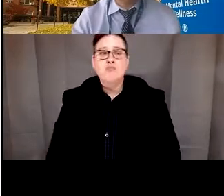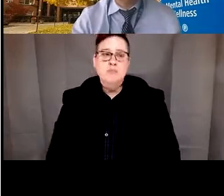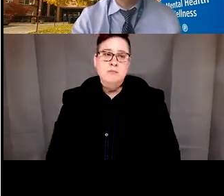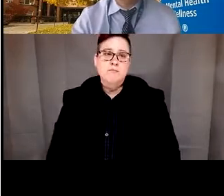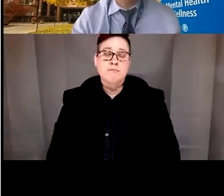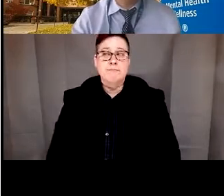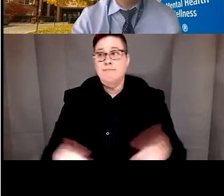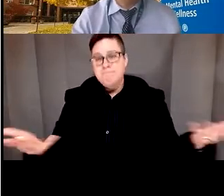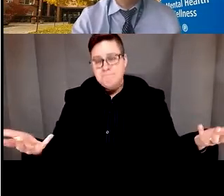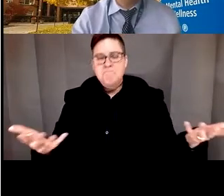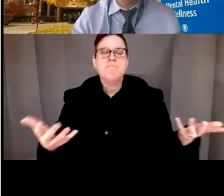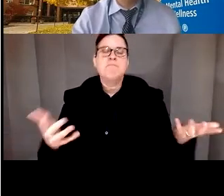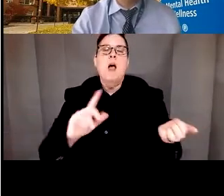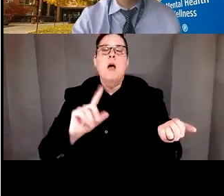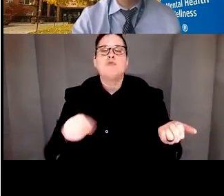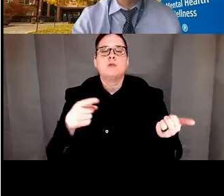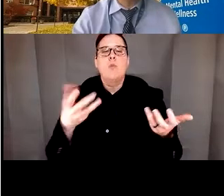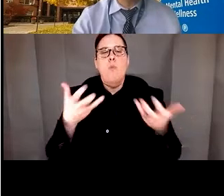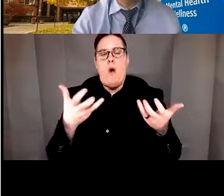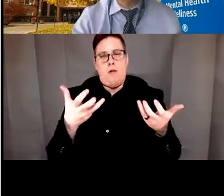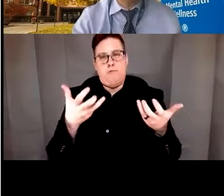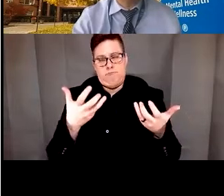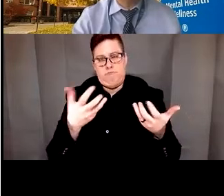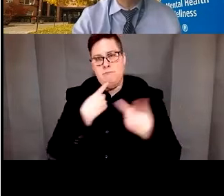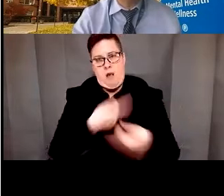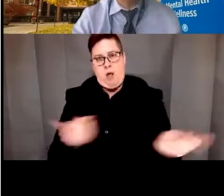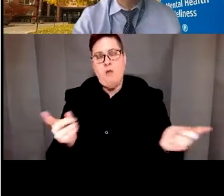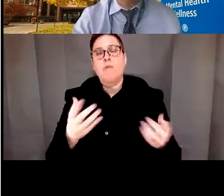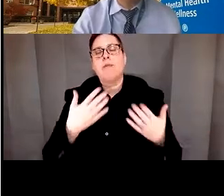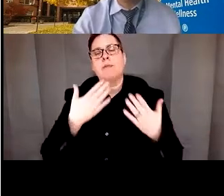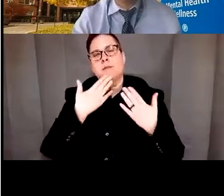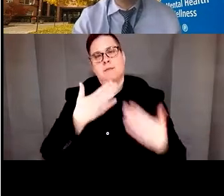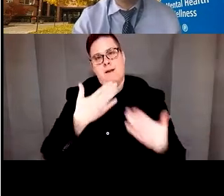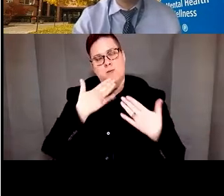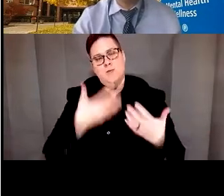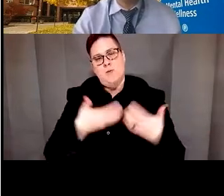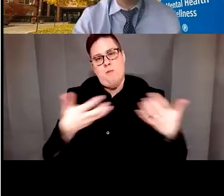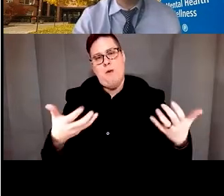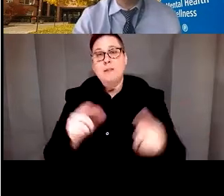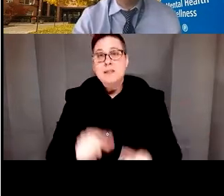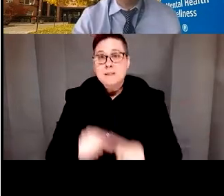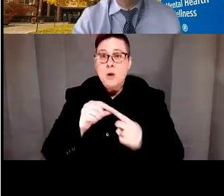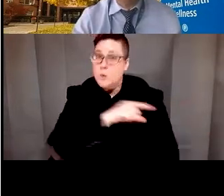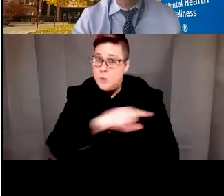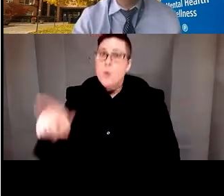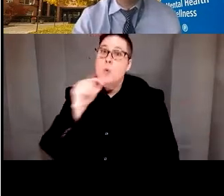after all, I just want to express my gratitude for everyone, especially for those who